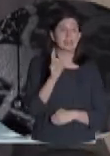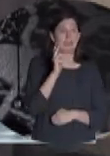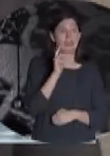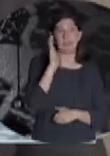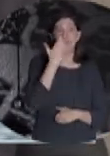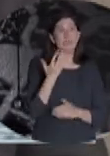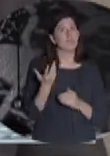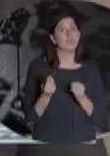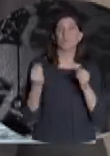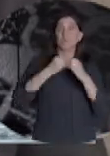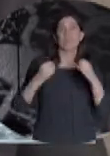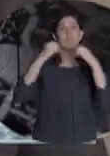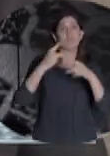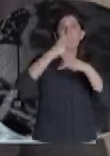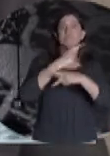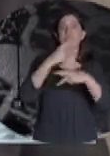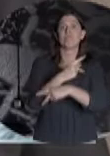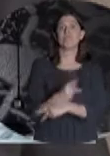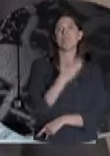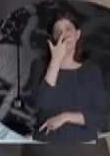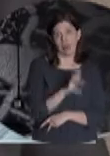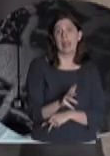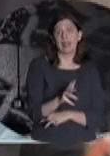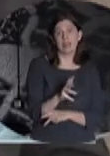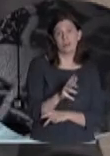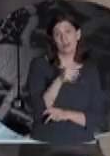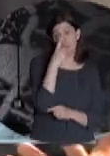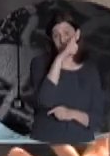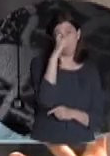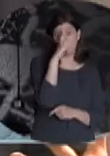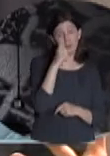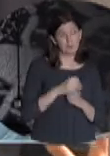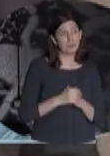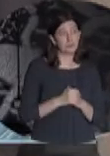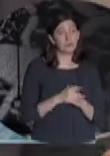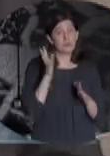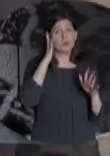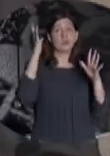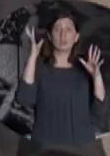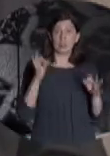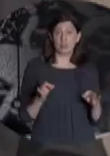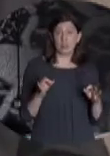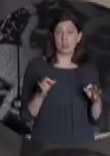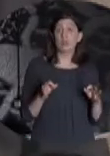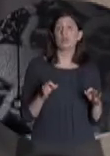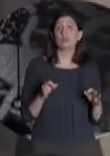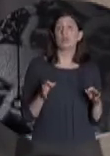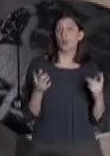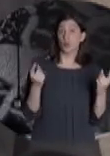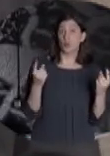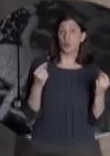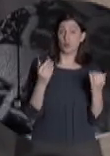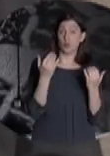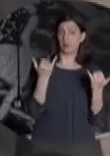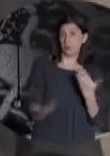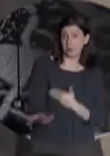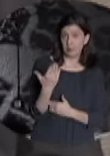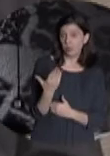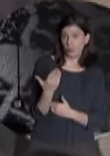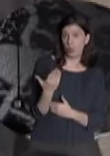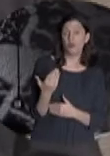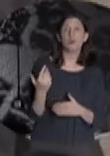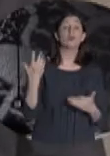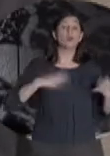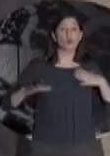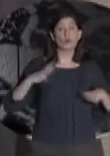hotter summers as the years go by. Definitely, the first thing you can do is when you wake up in the morning and you get dressed,